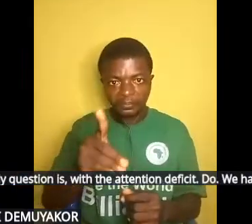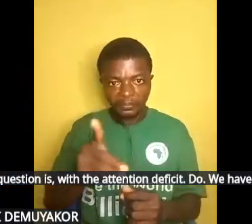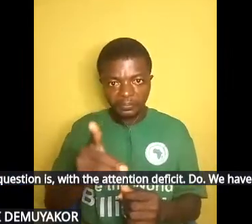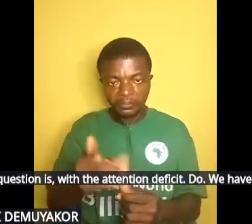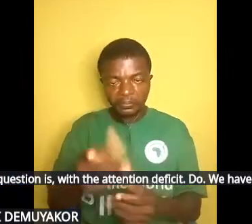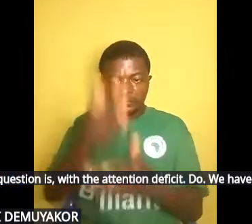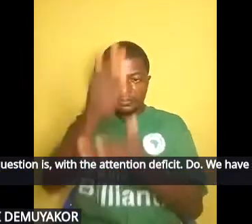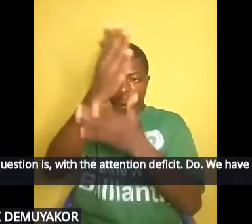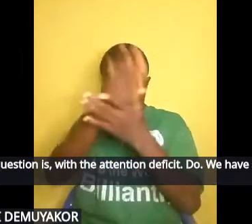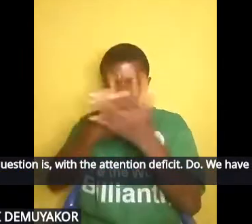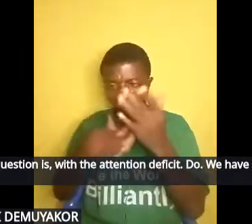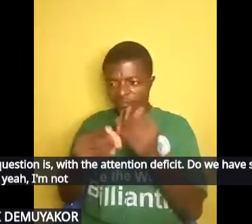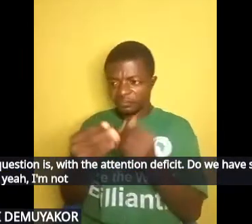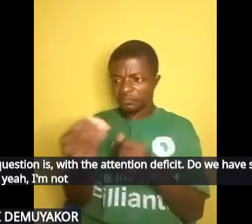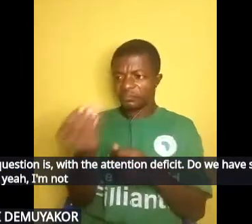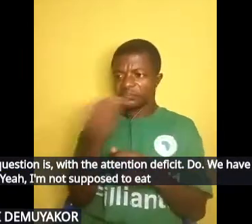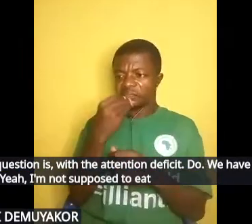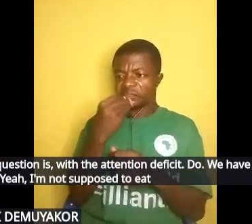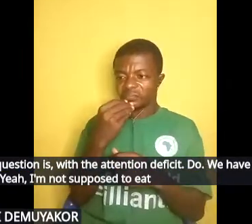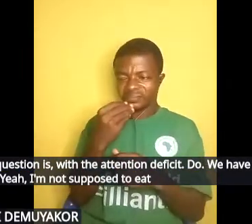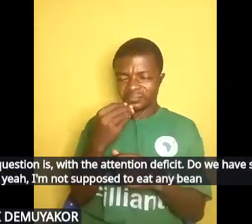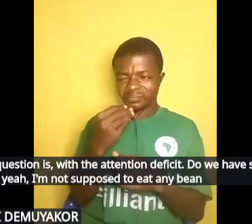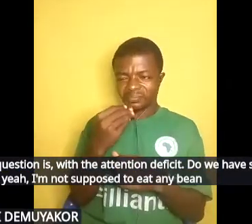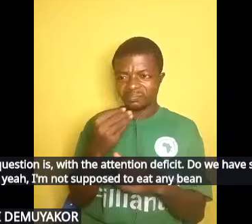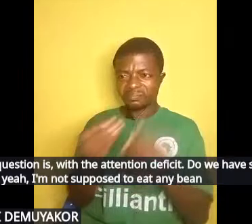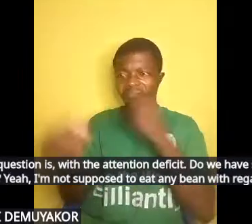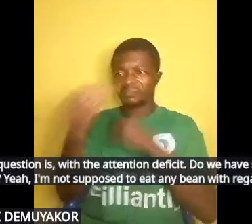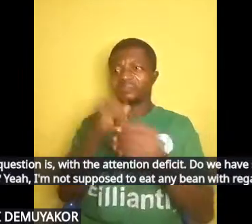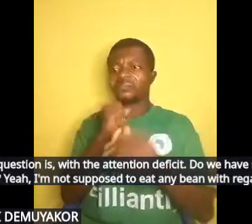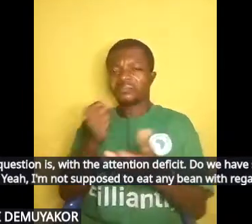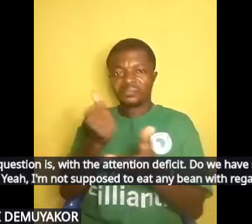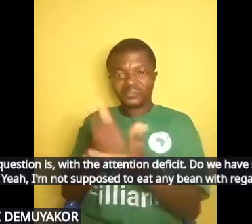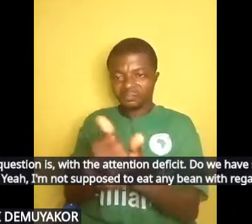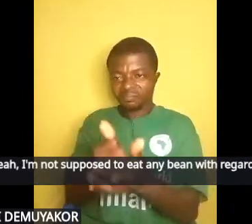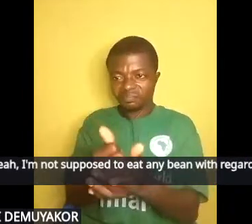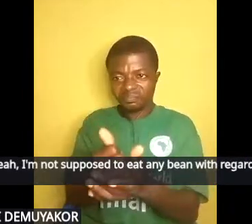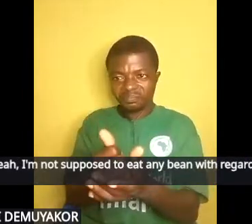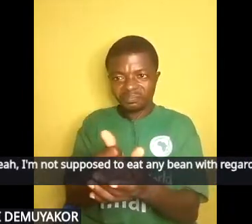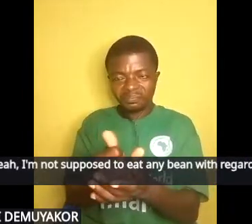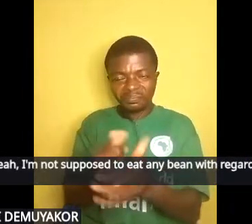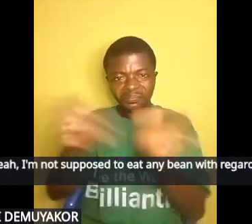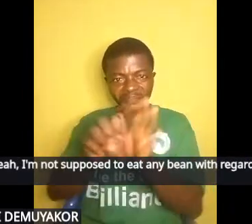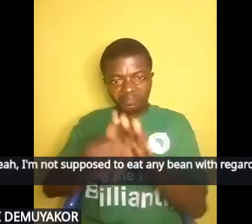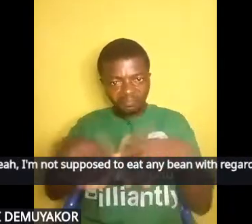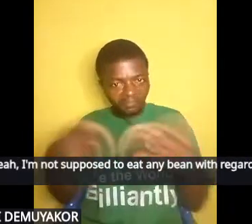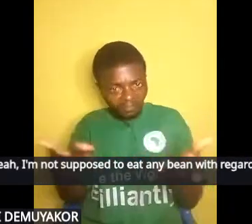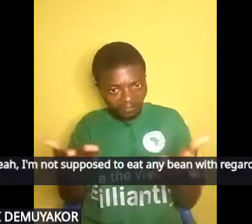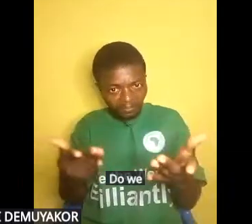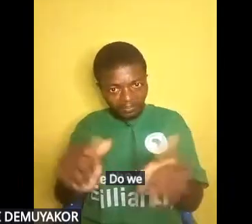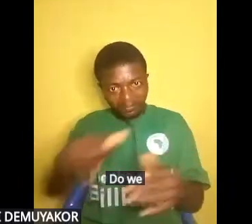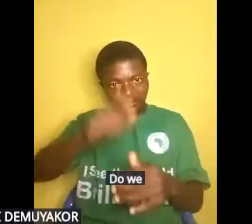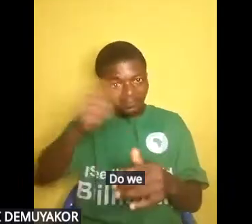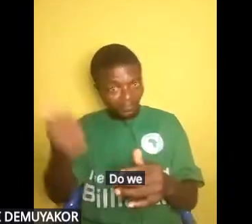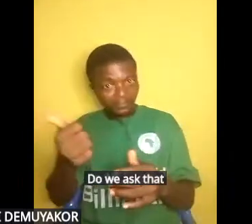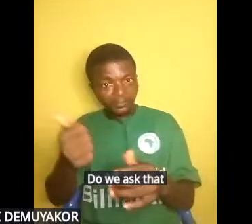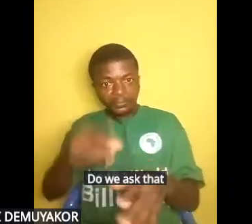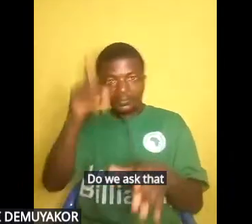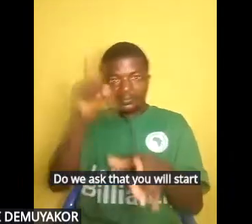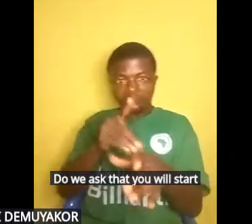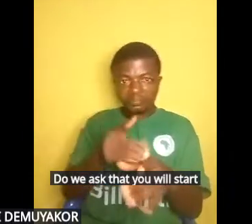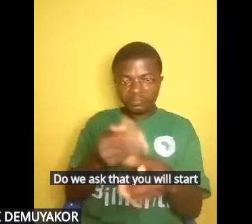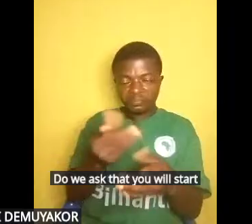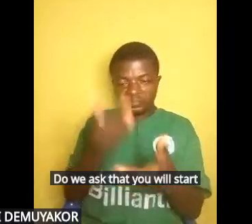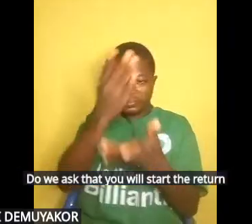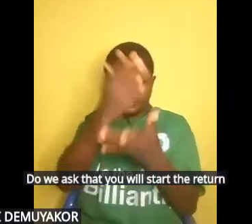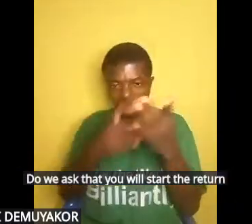they are not supposed to eat? And even regards to that disabilities, do we have certain food stuff which aren't good